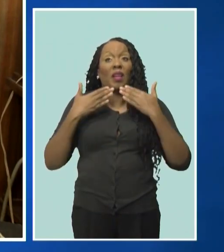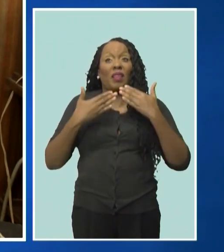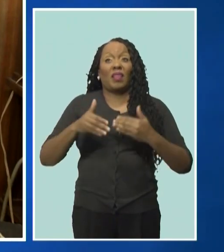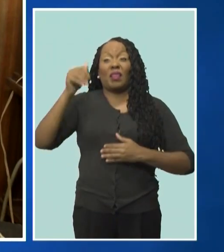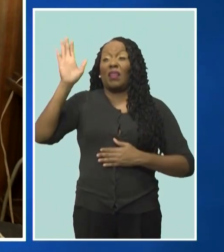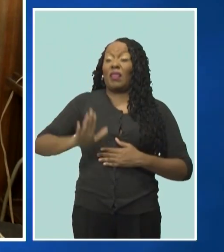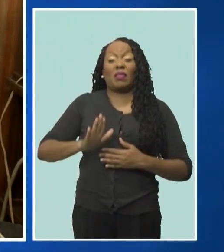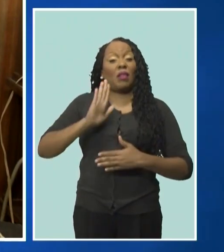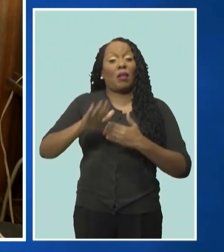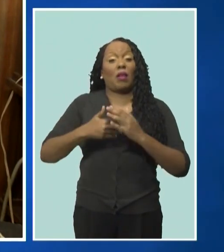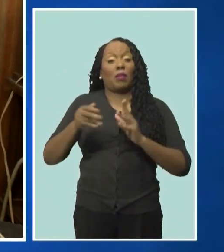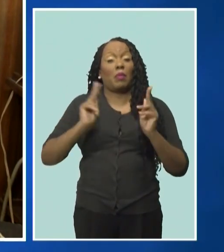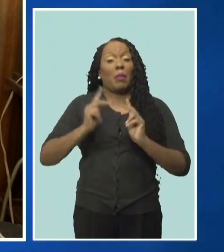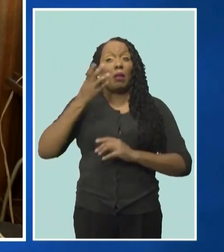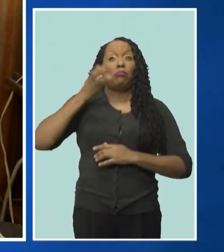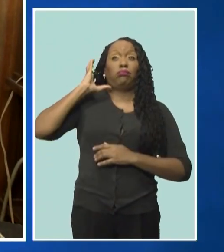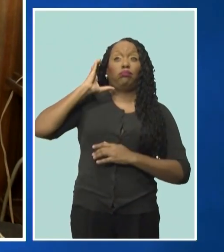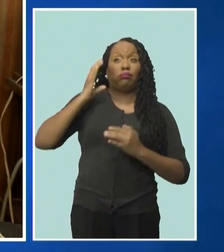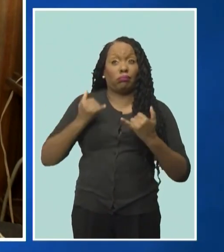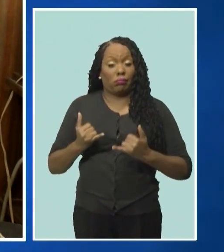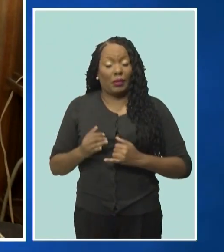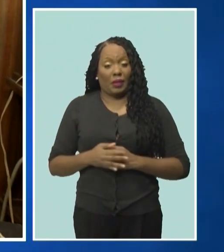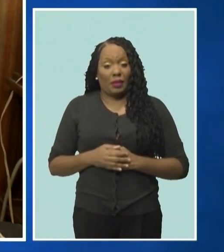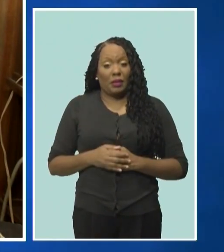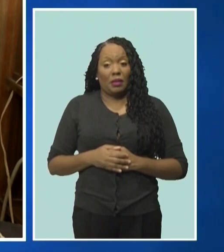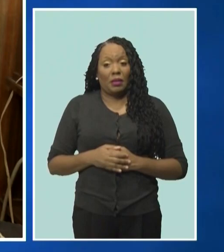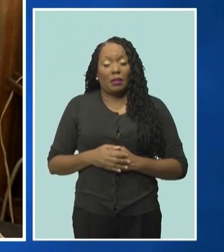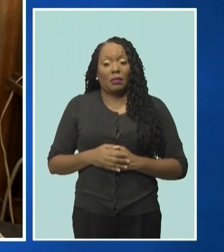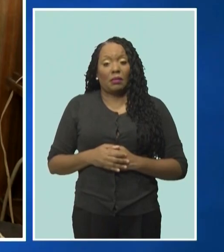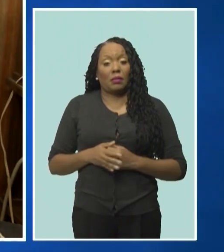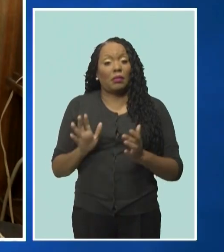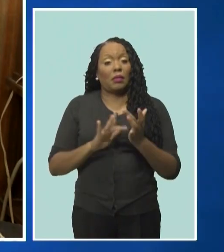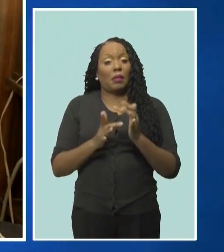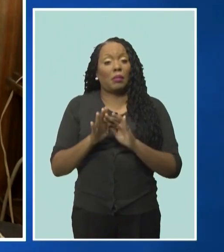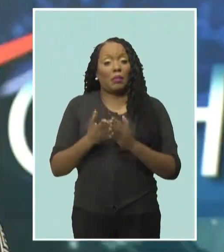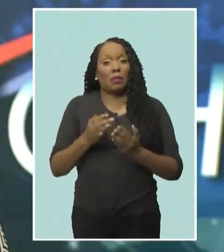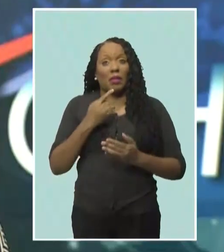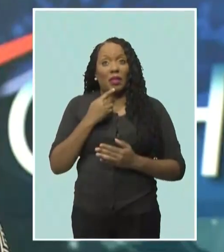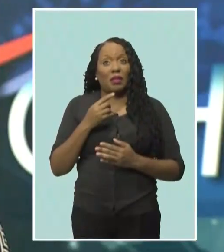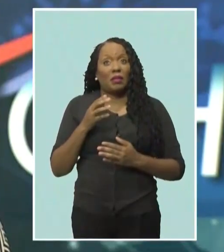message, because the scripture says some have ears but do not hear.